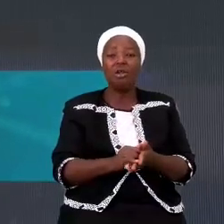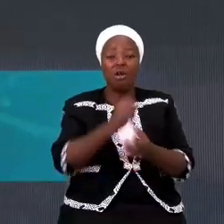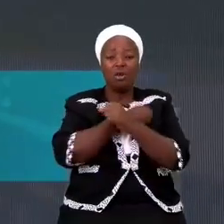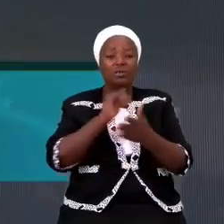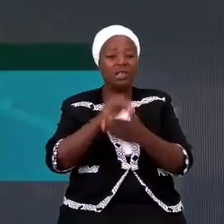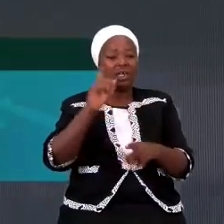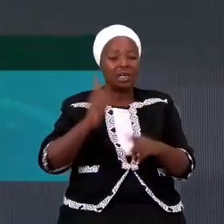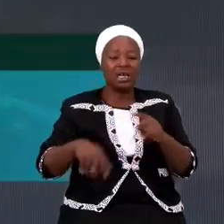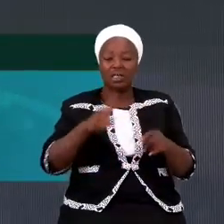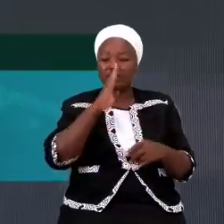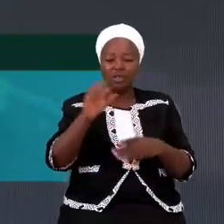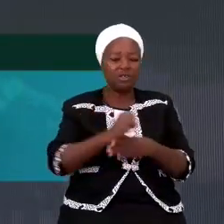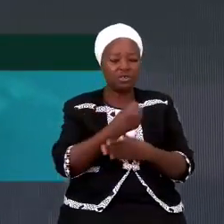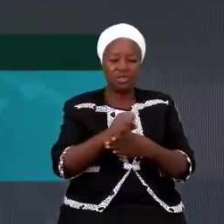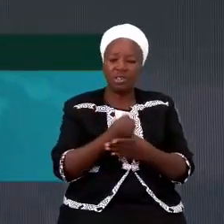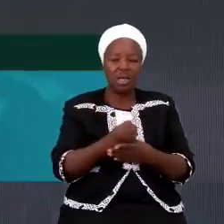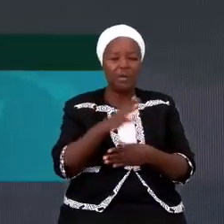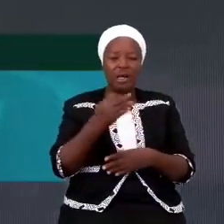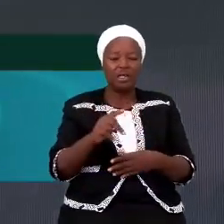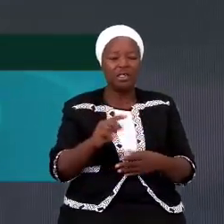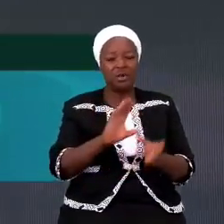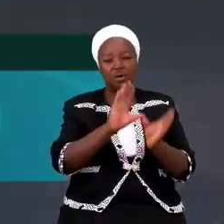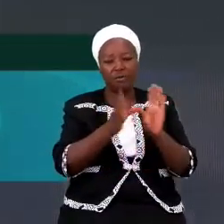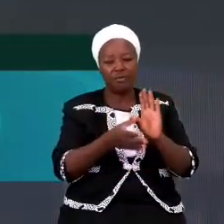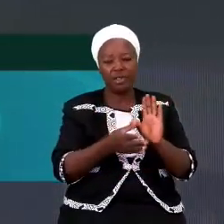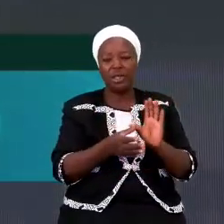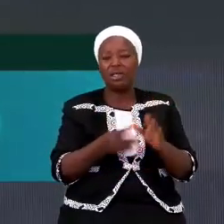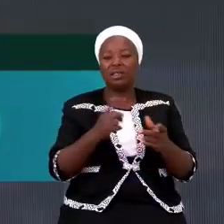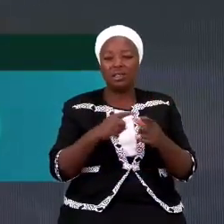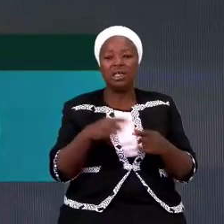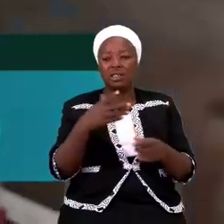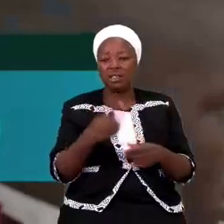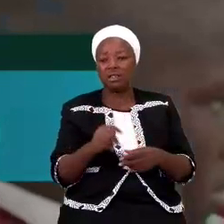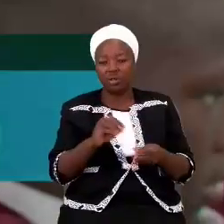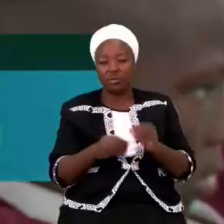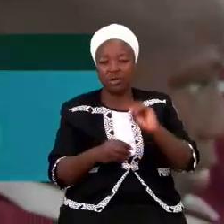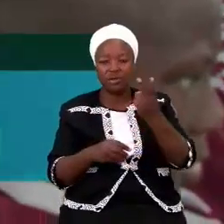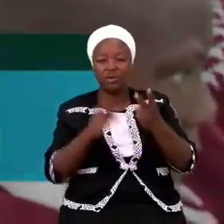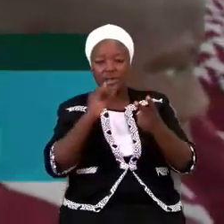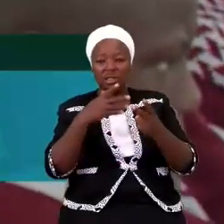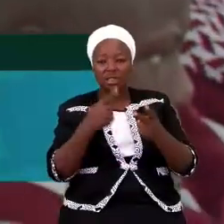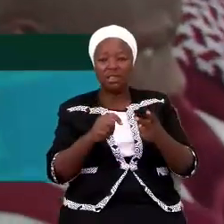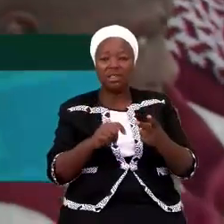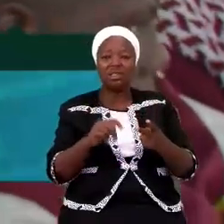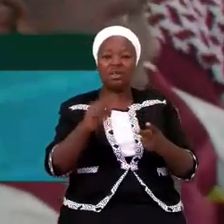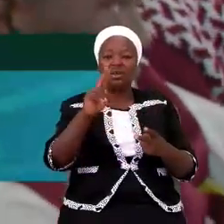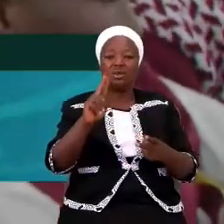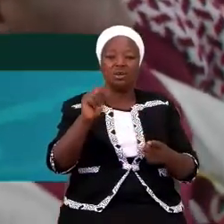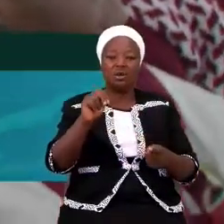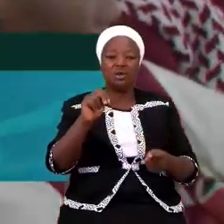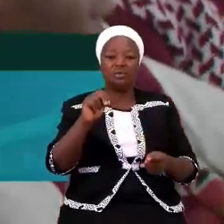godliness by the consecrated. Unrelenting love for godliness.